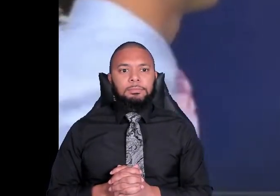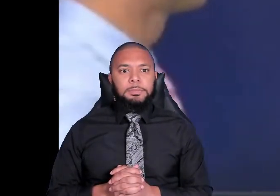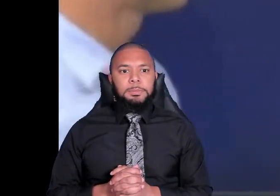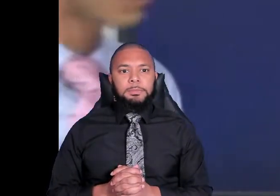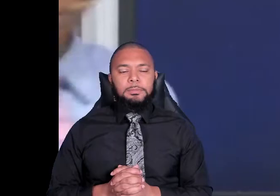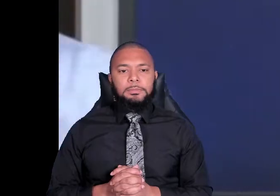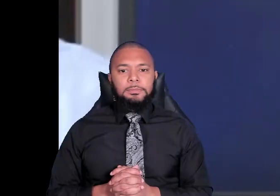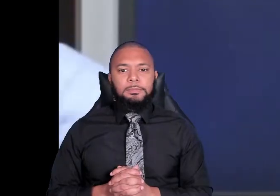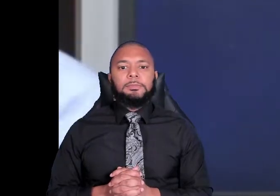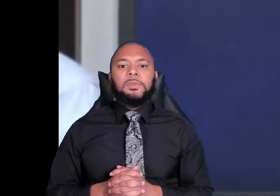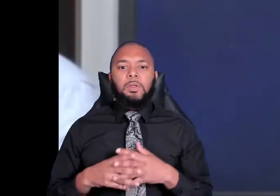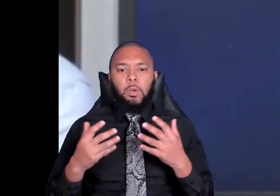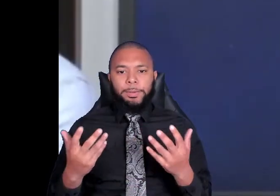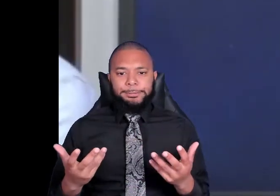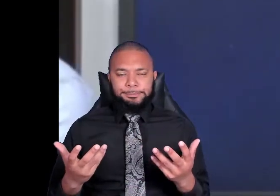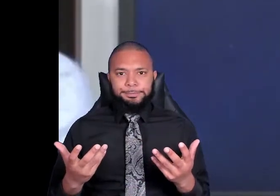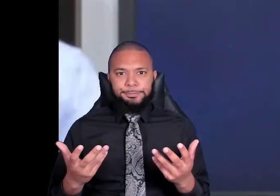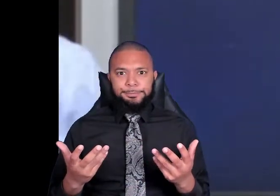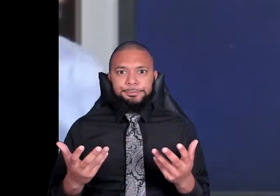Okay.